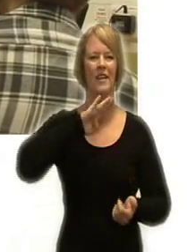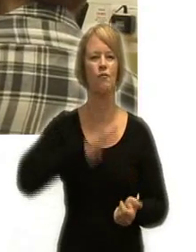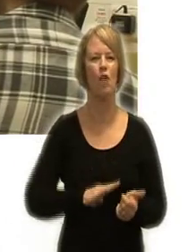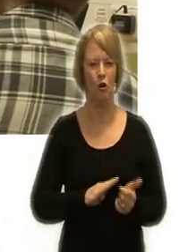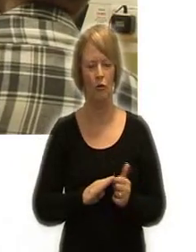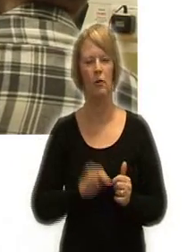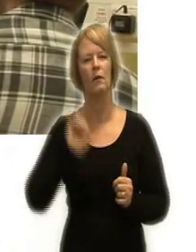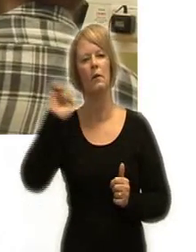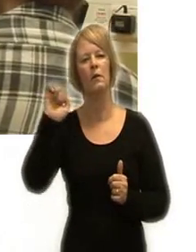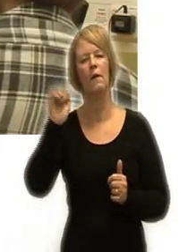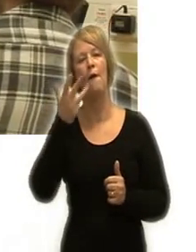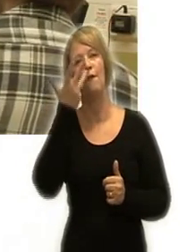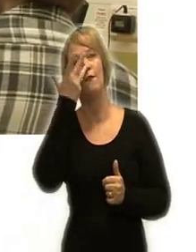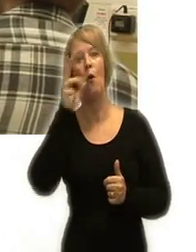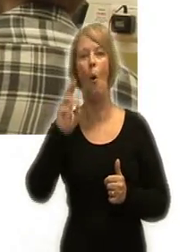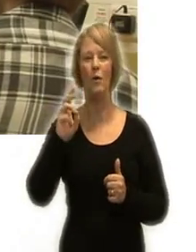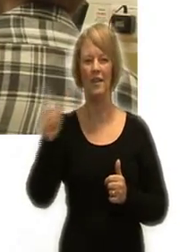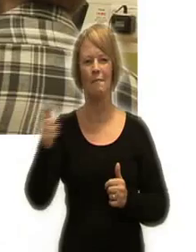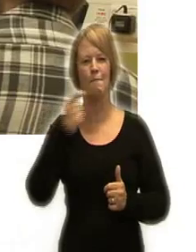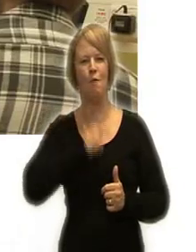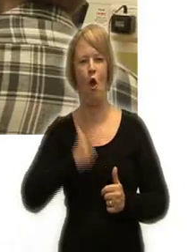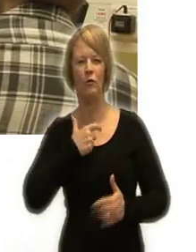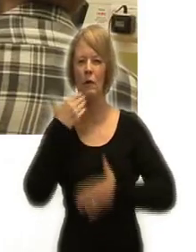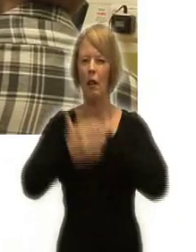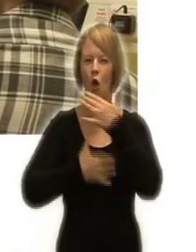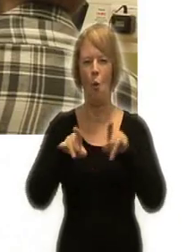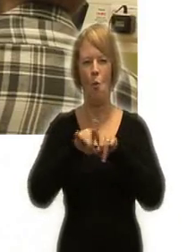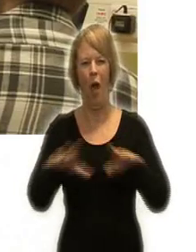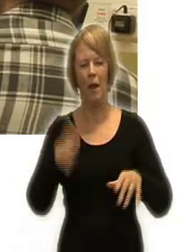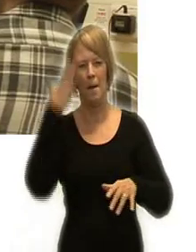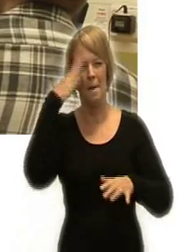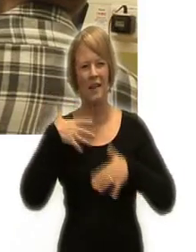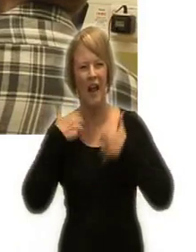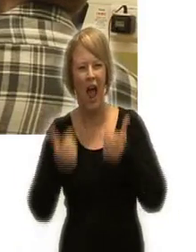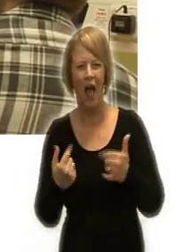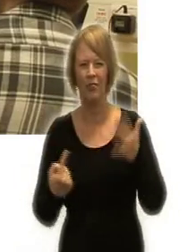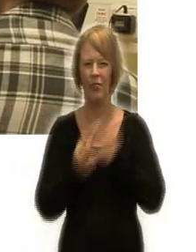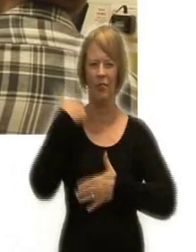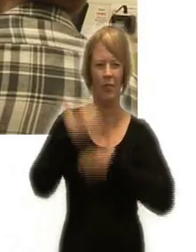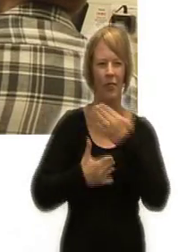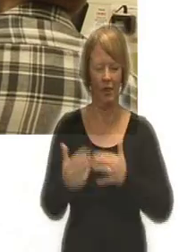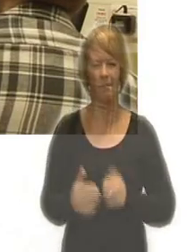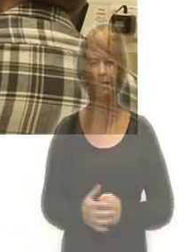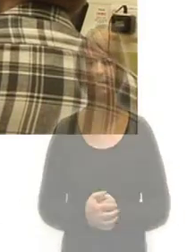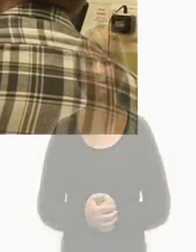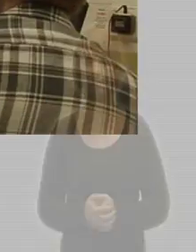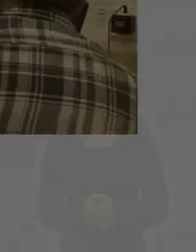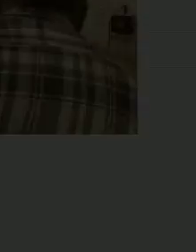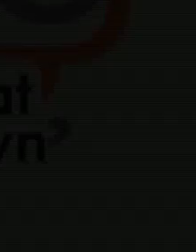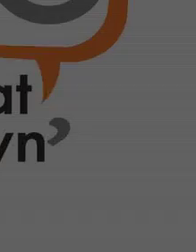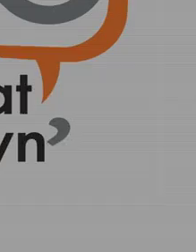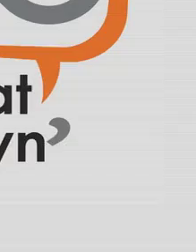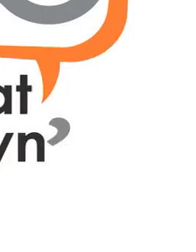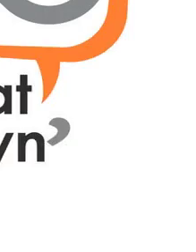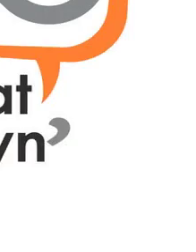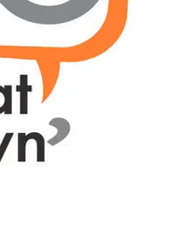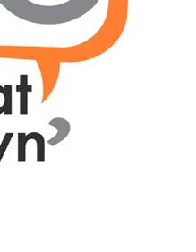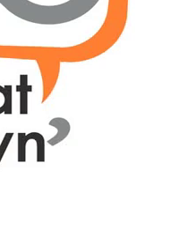depression. What follows is her personal insight into living with a mental health condition.